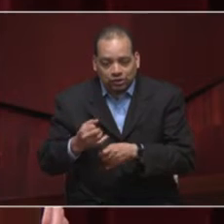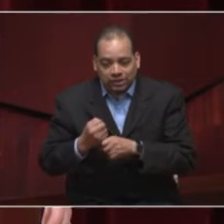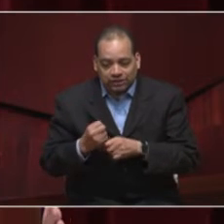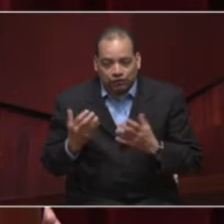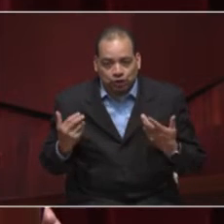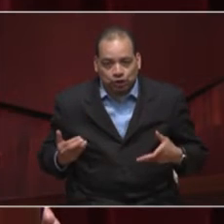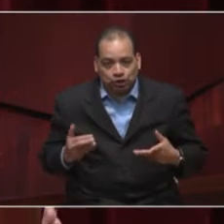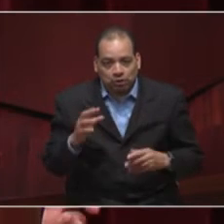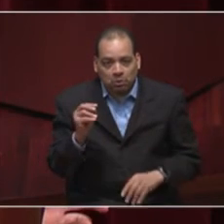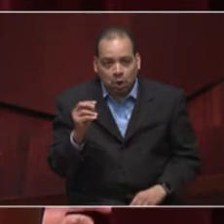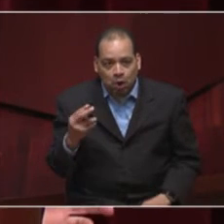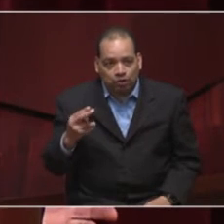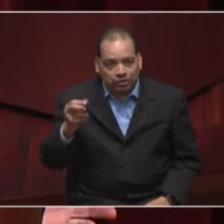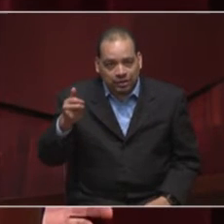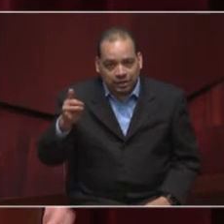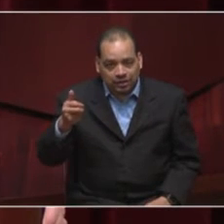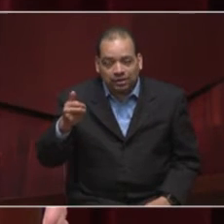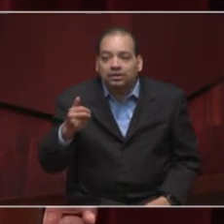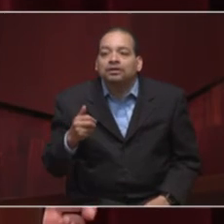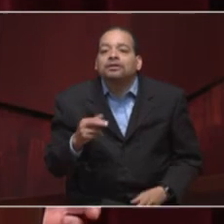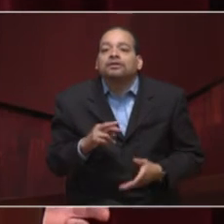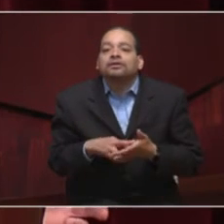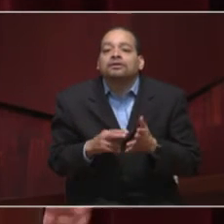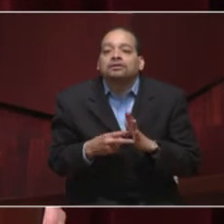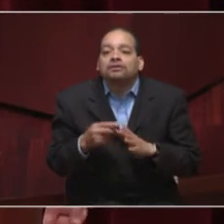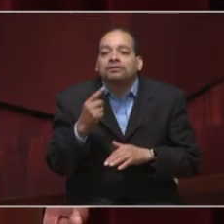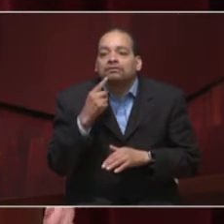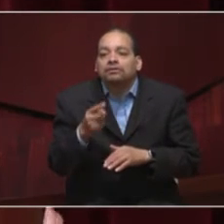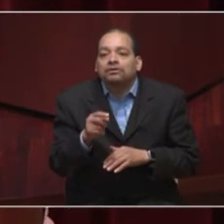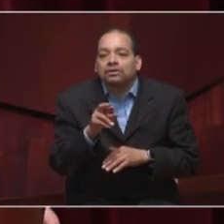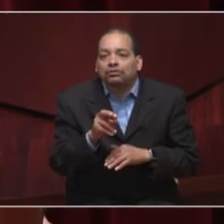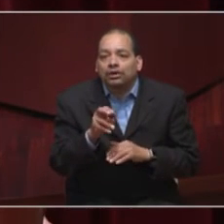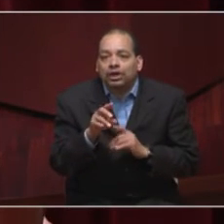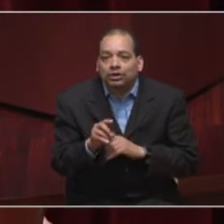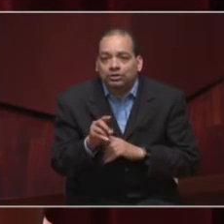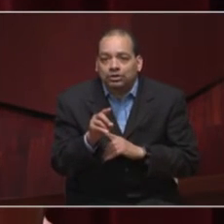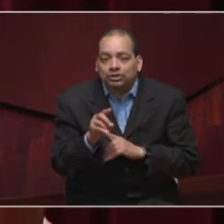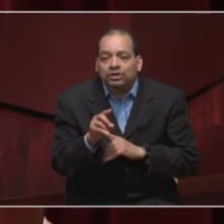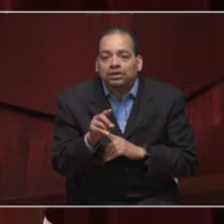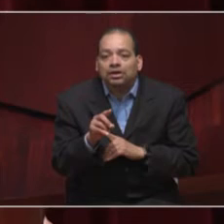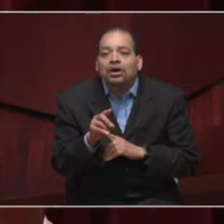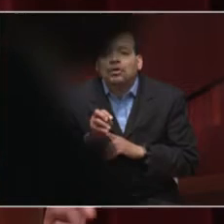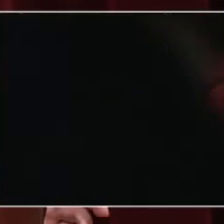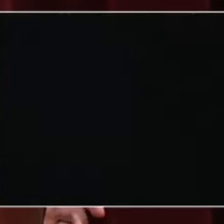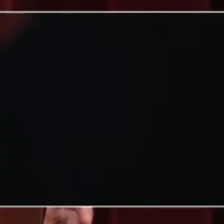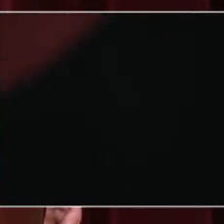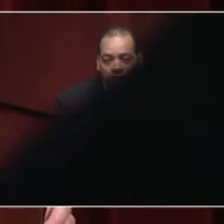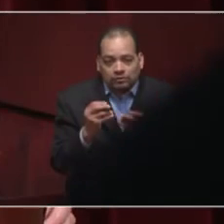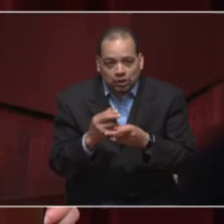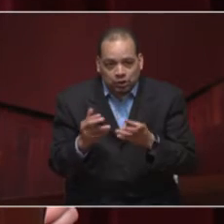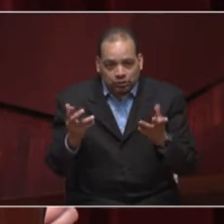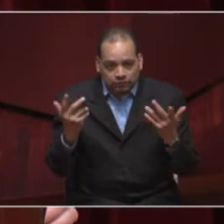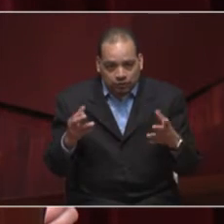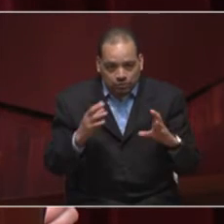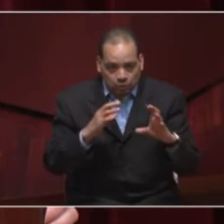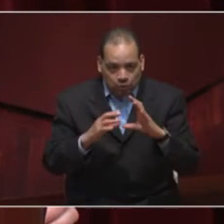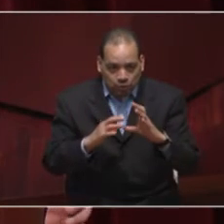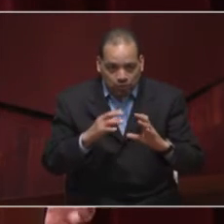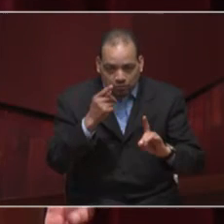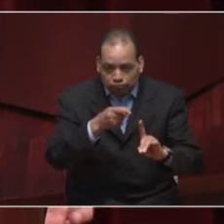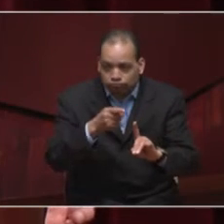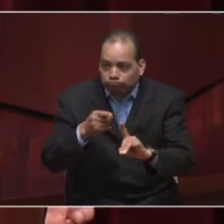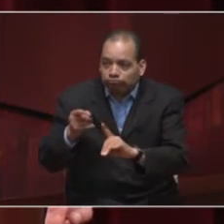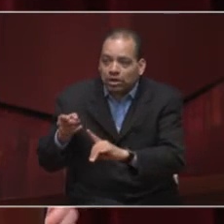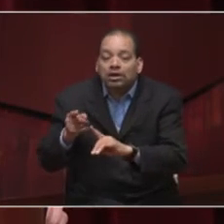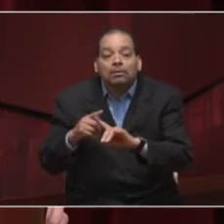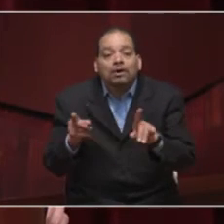And we've promoted it for records officer information and the staff via our communication vehicles. But the formal way is that OPM sent this out on